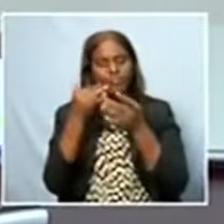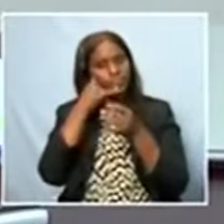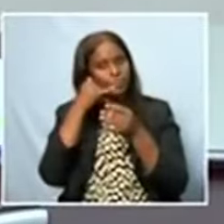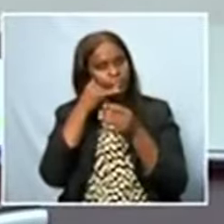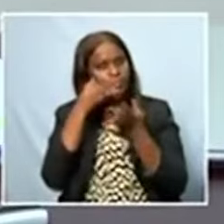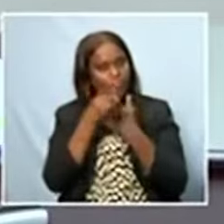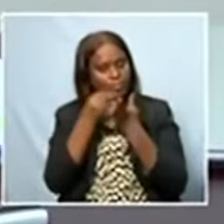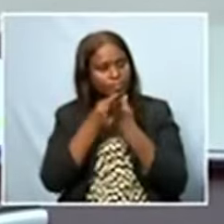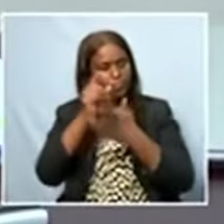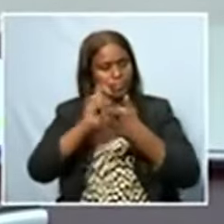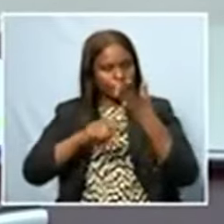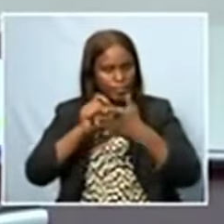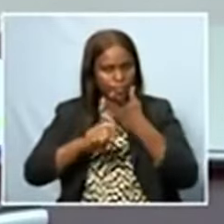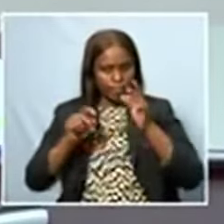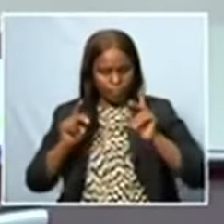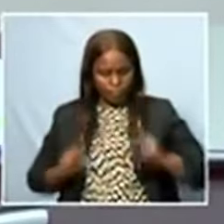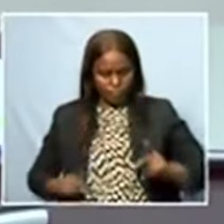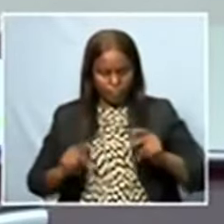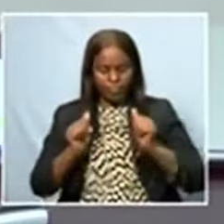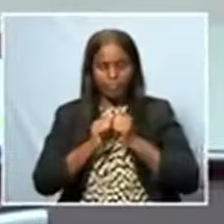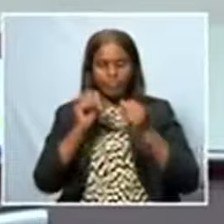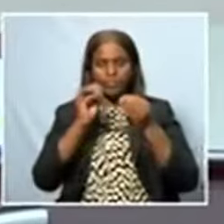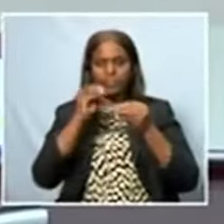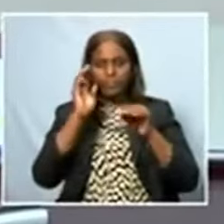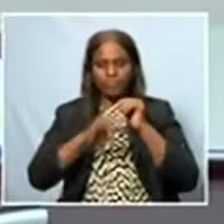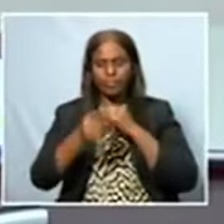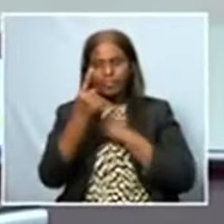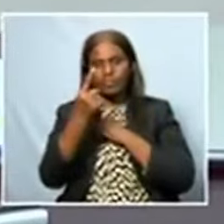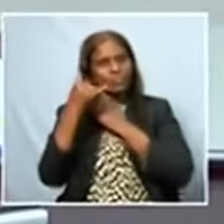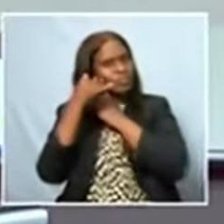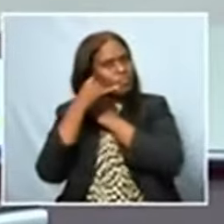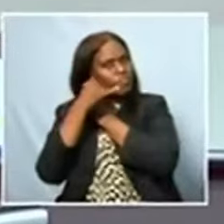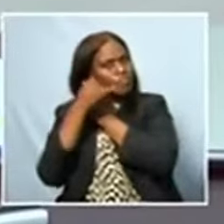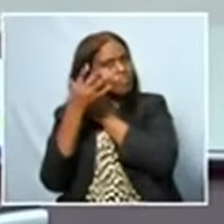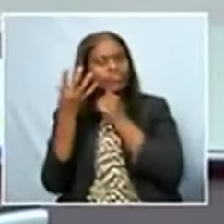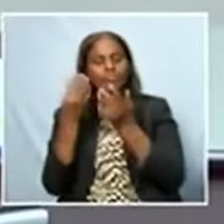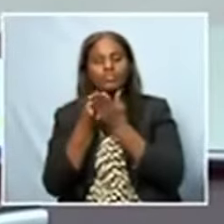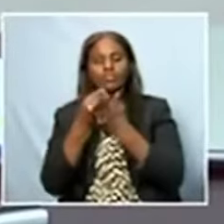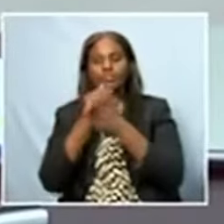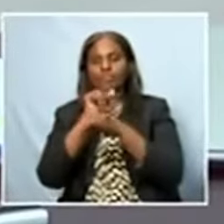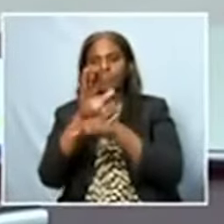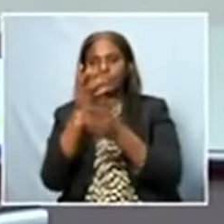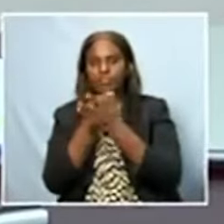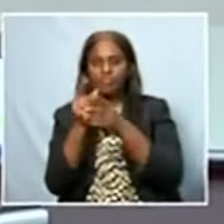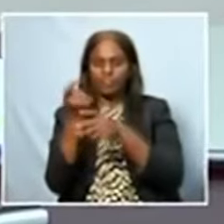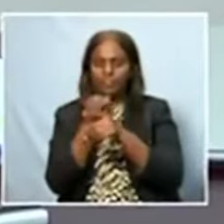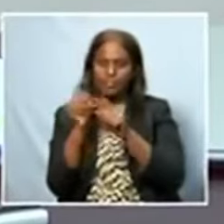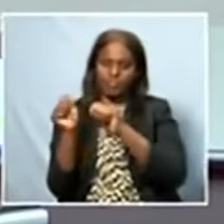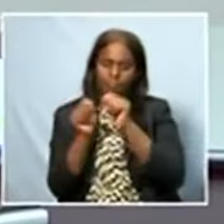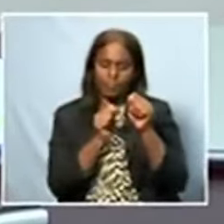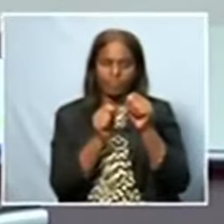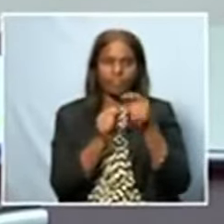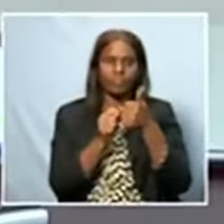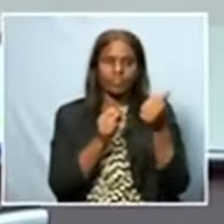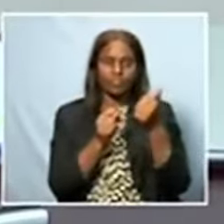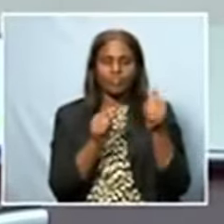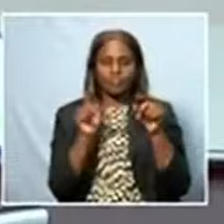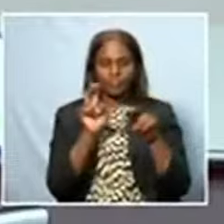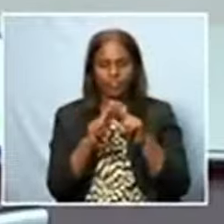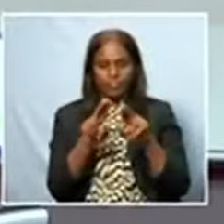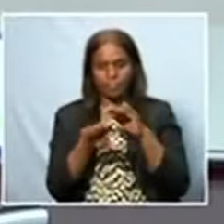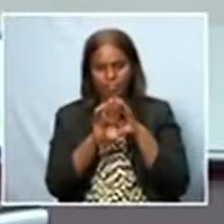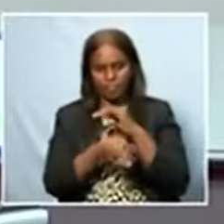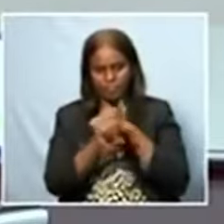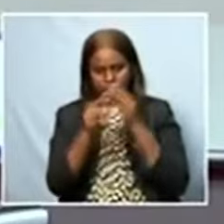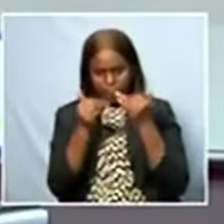levy will be charged where a person with more than one mobile money account sends money from one account to the other. Chair, under